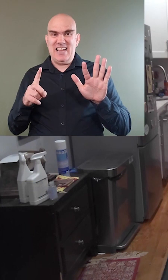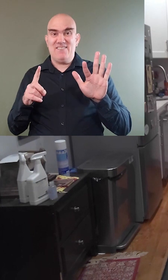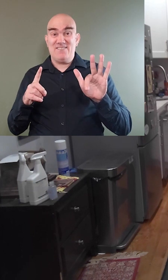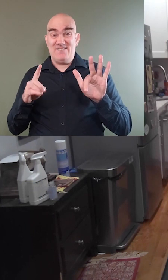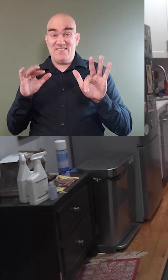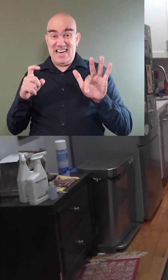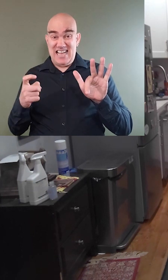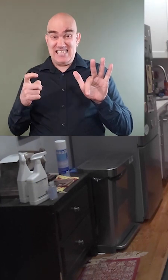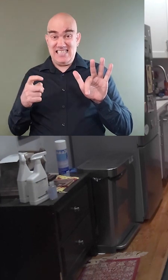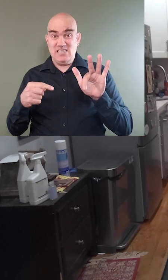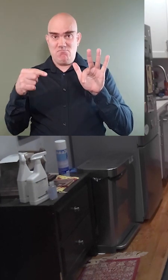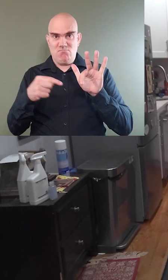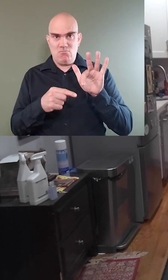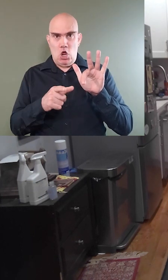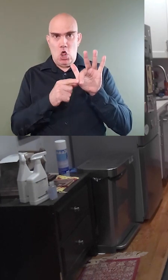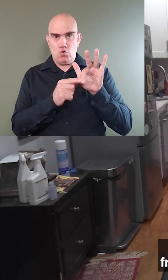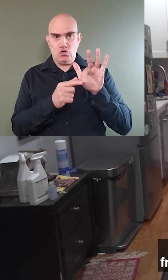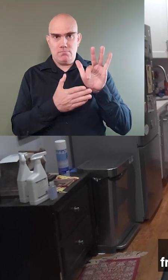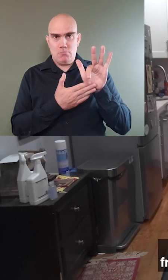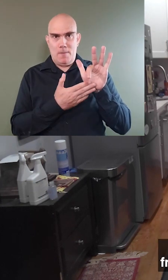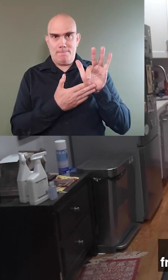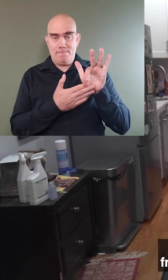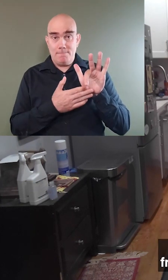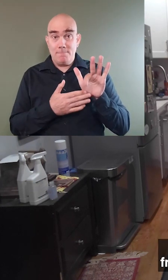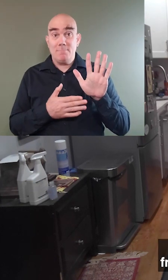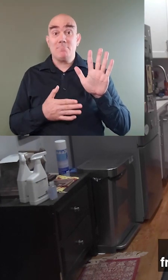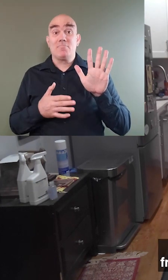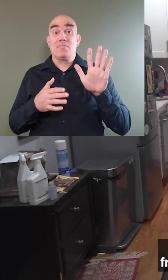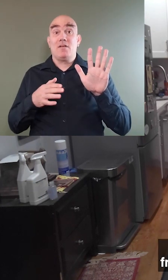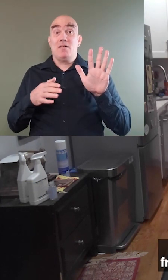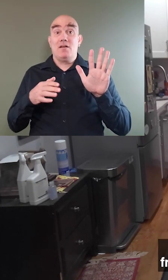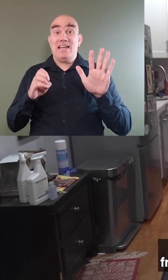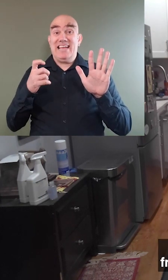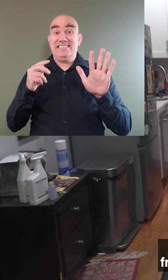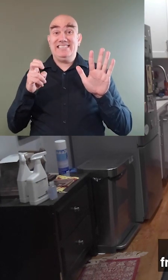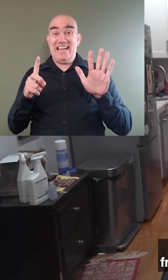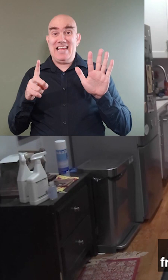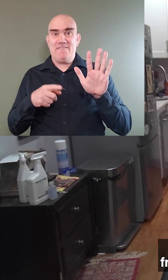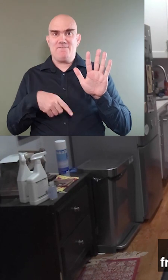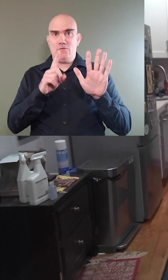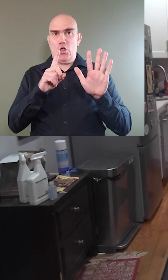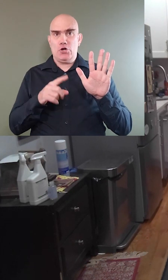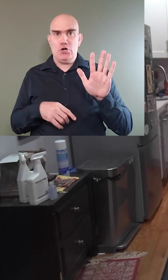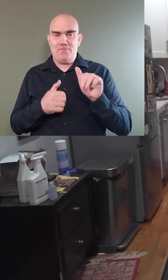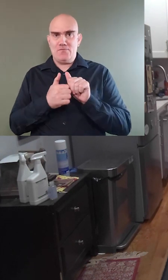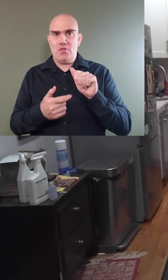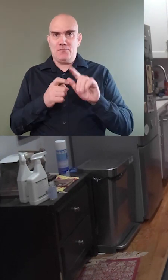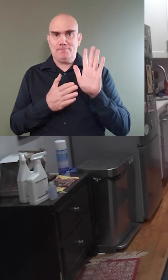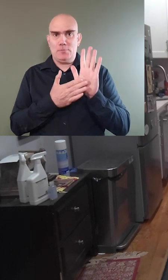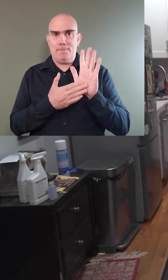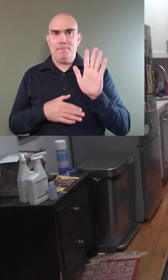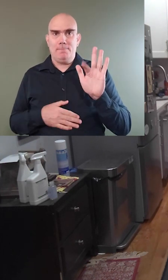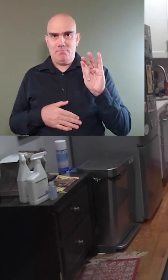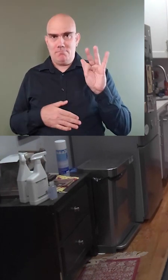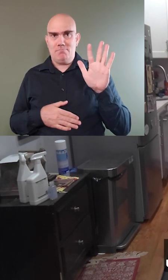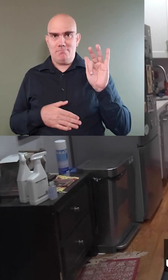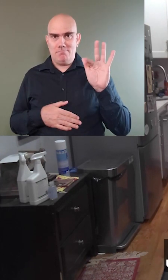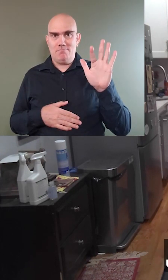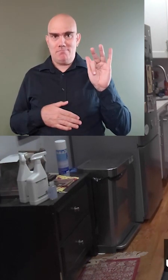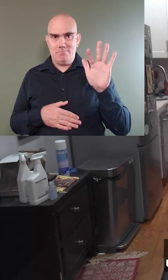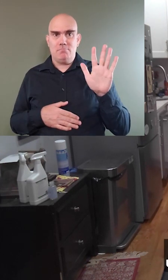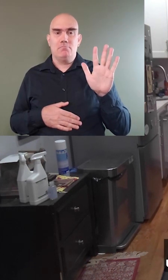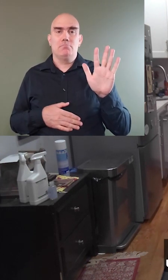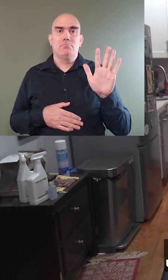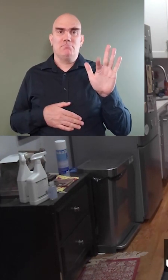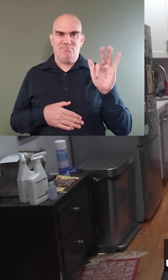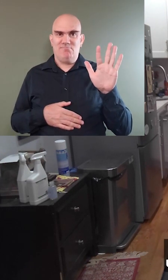get closer to the palm of the hand, they get farther away from the palm of the hand. Flex and extend. Bending